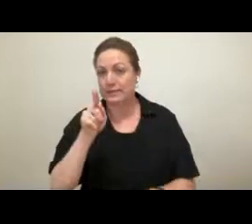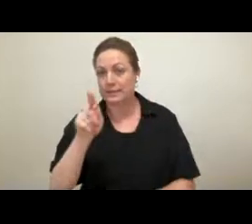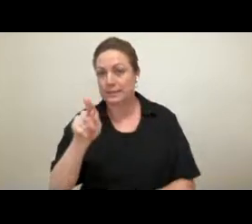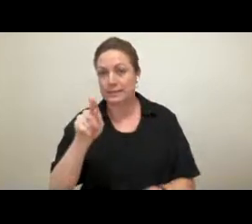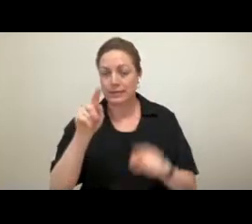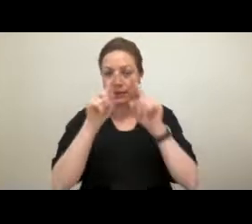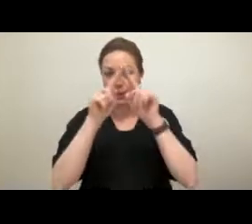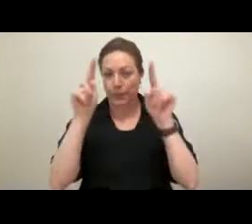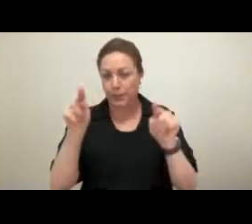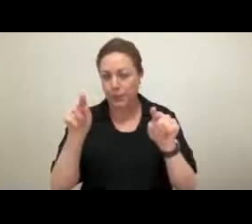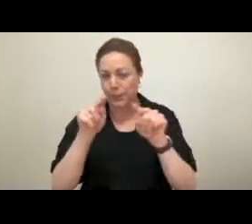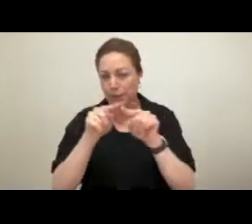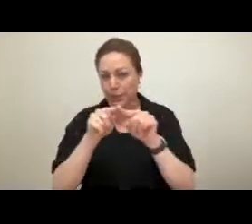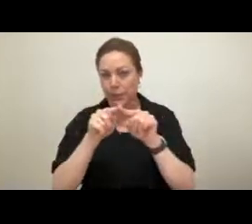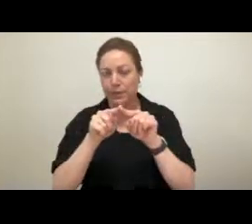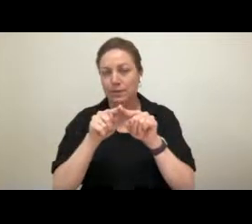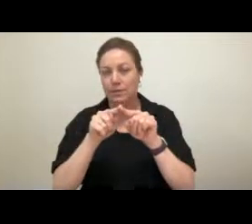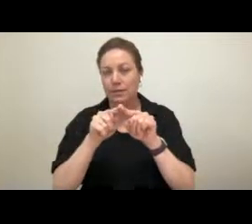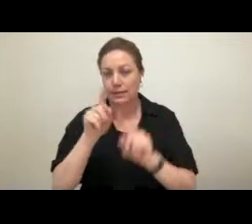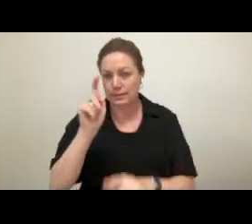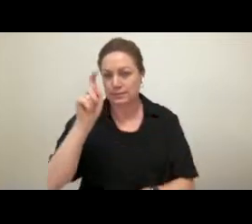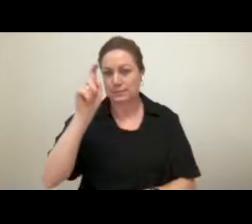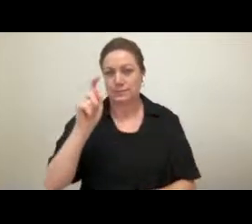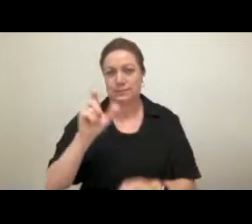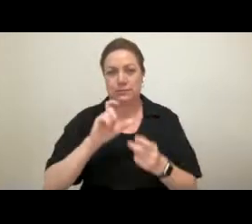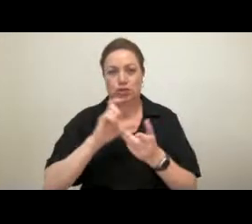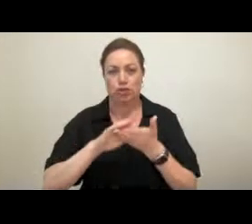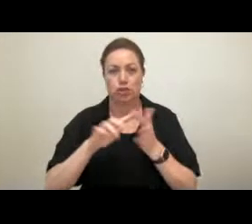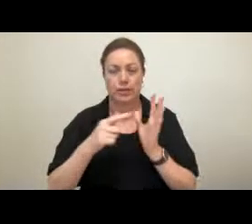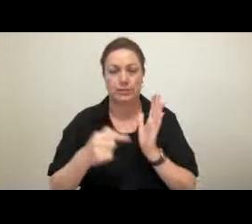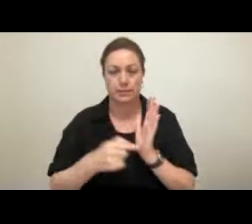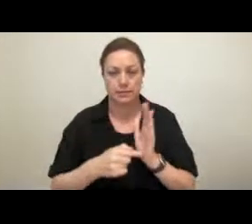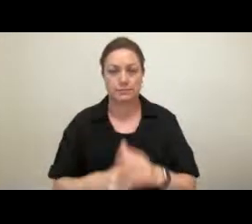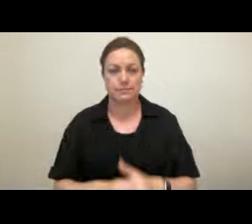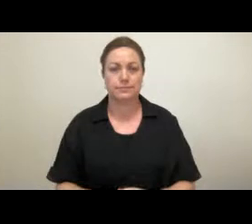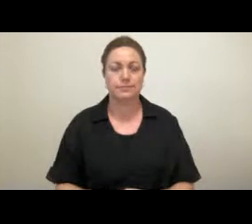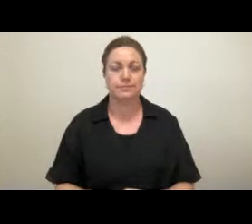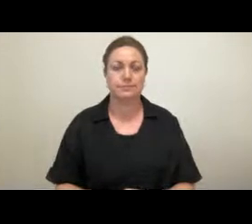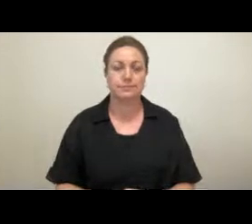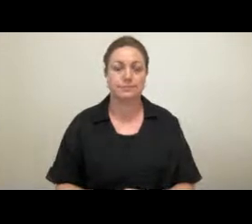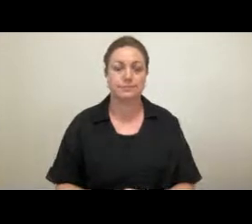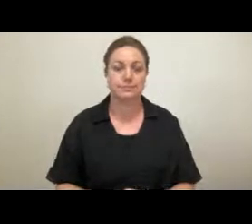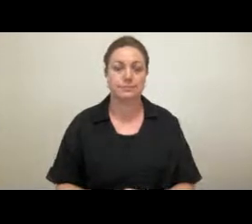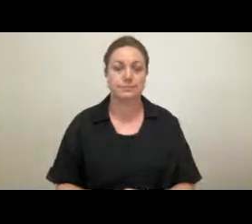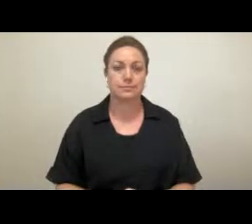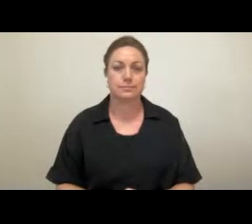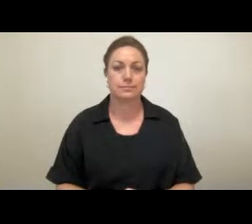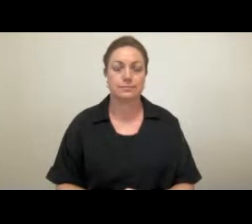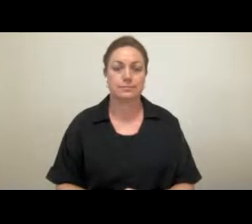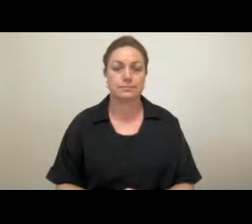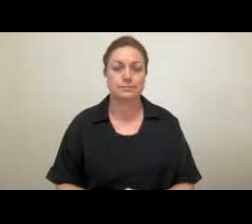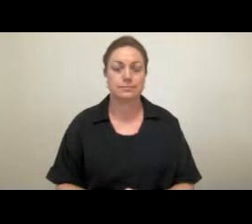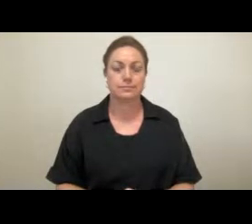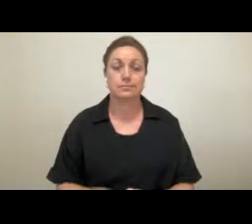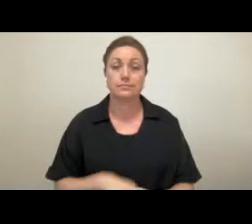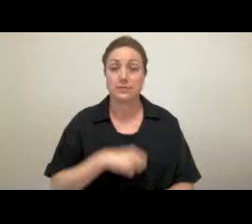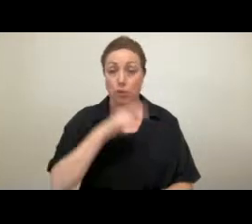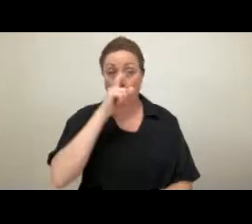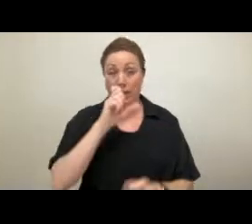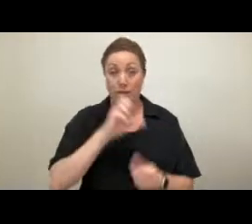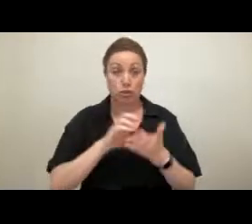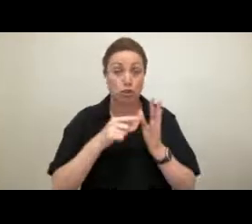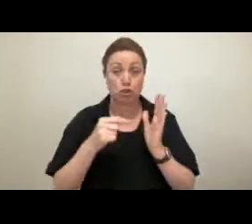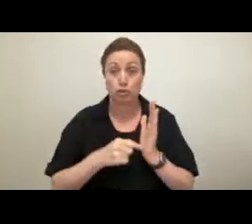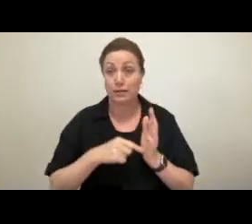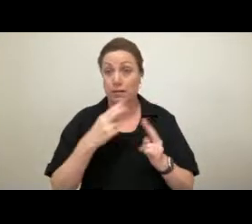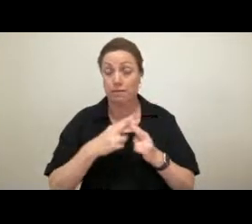cartoon square box. That's the chat. You can post you can chat there to everyone, or you could direct a